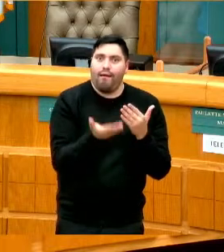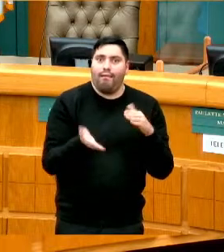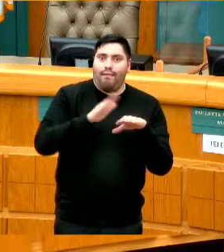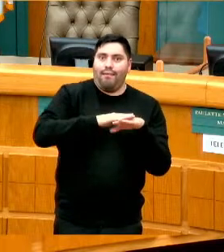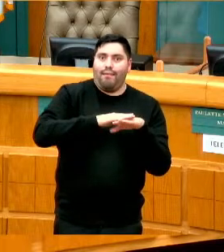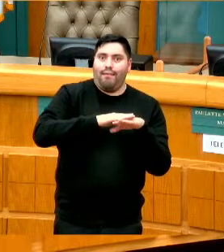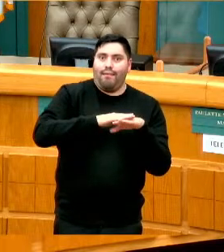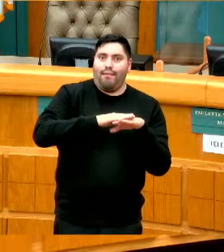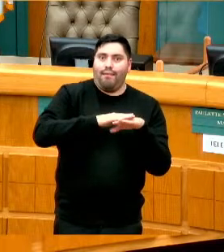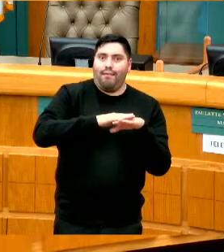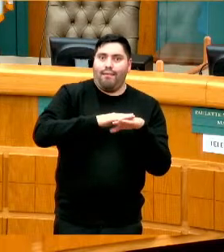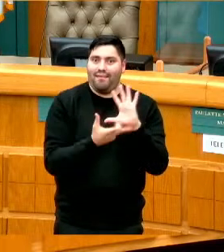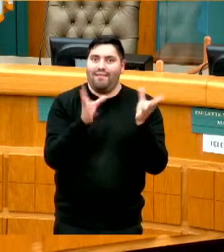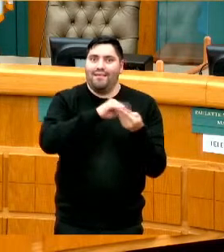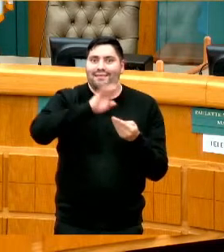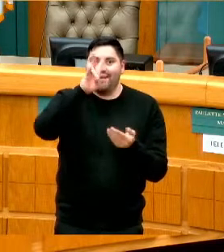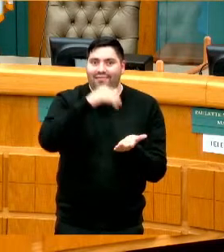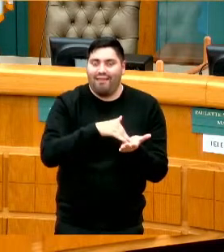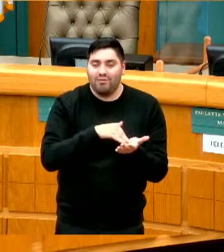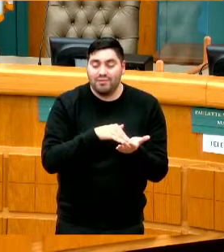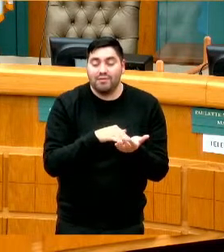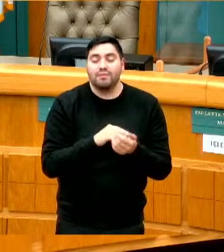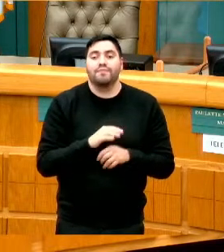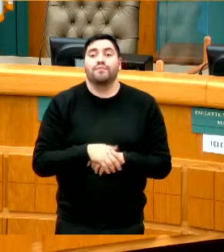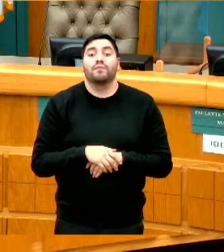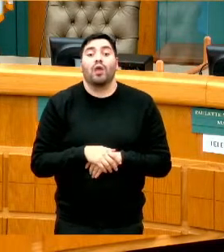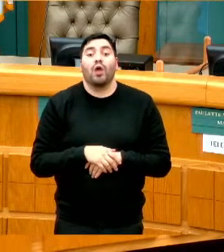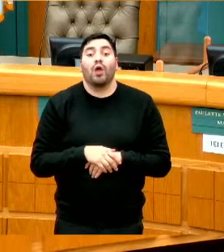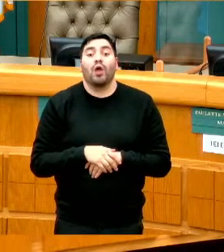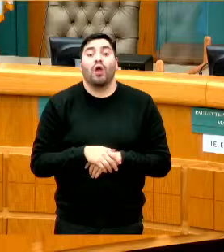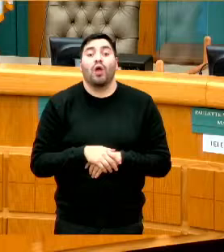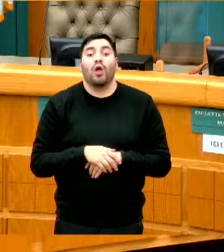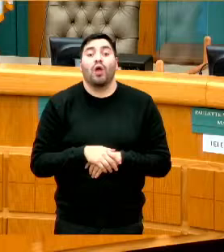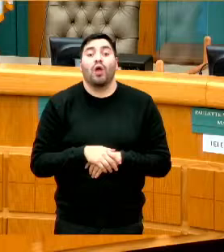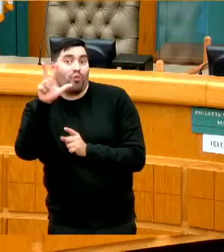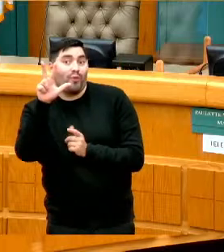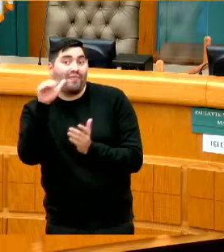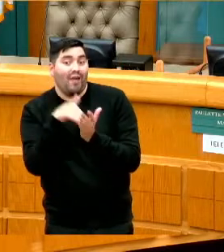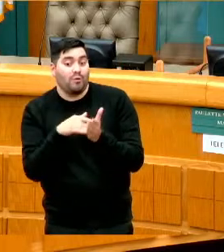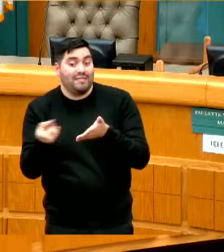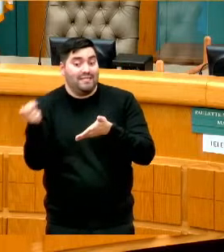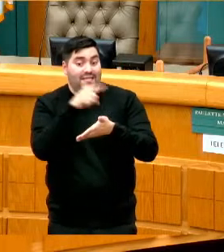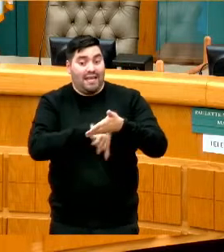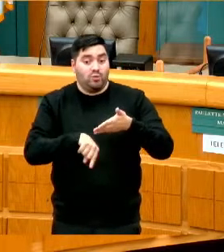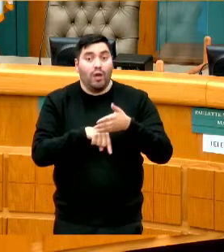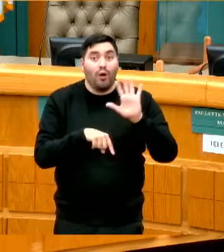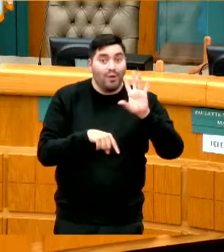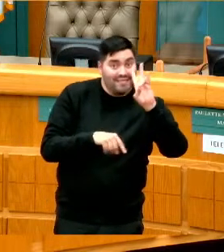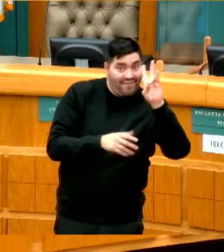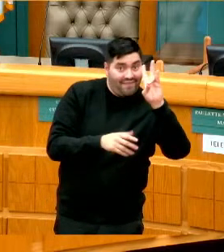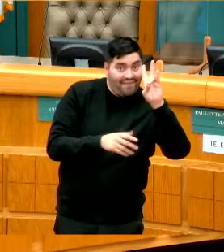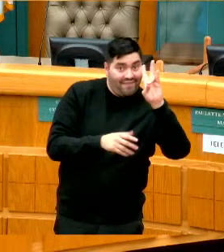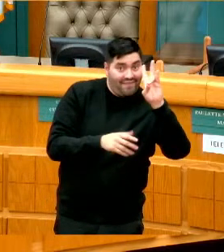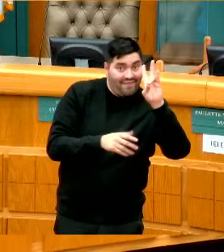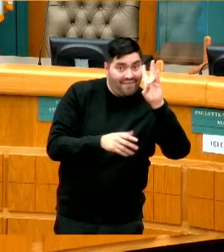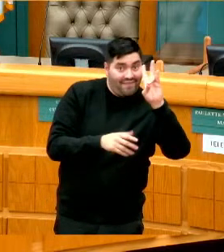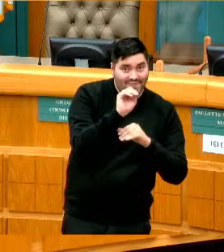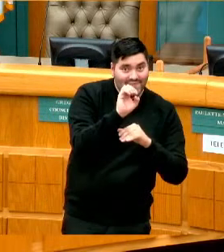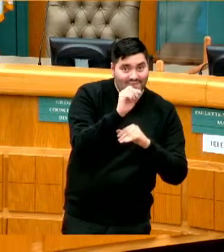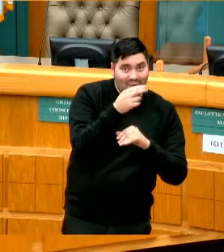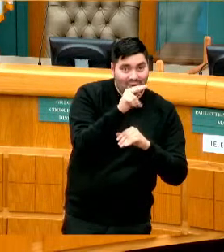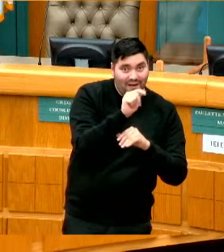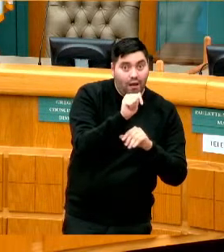also notified today that we will be receiving 3,000 doses next week, in addition to the 7,000